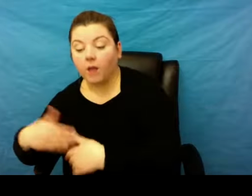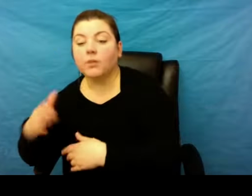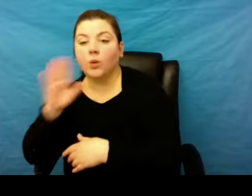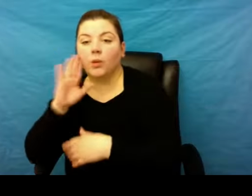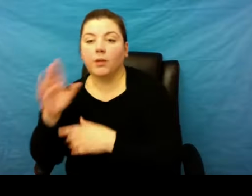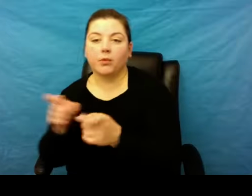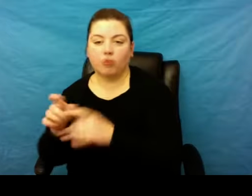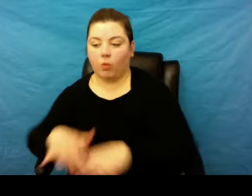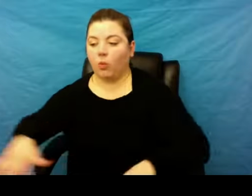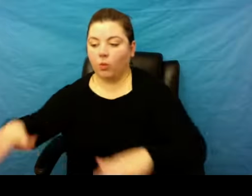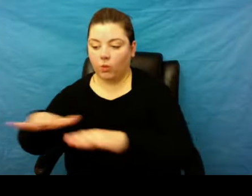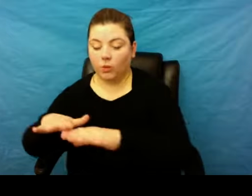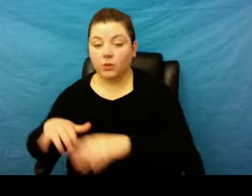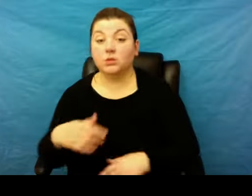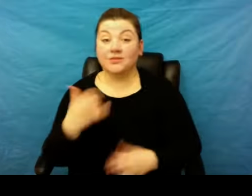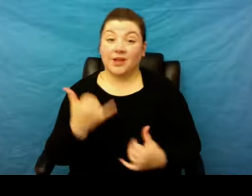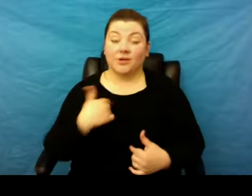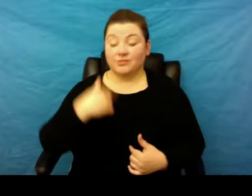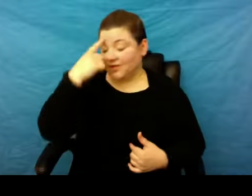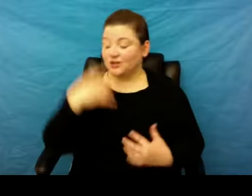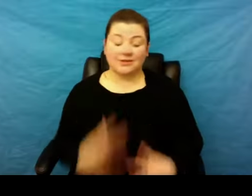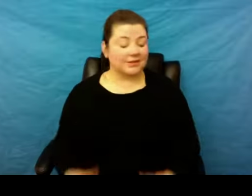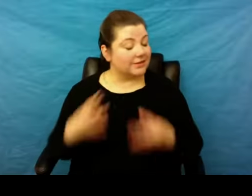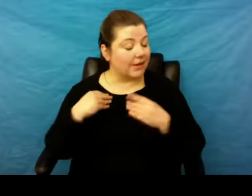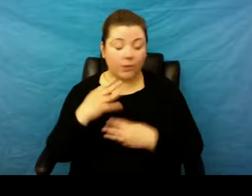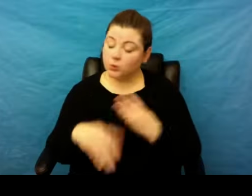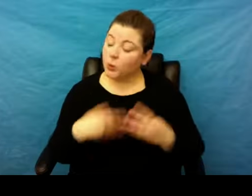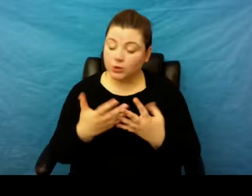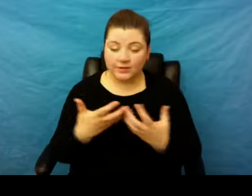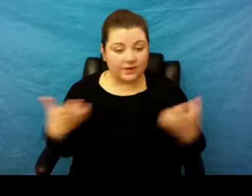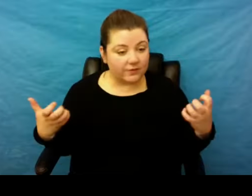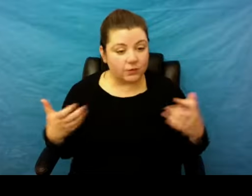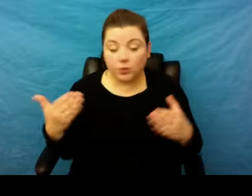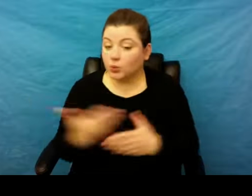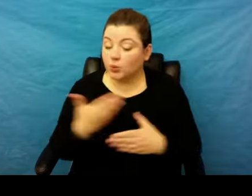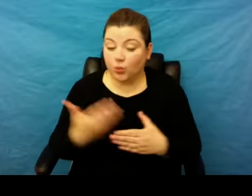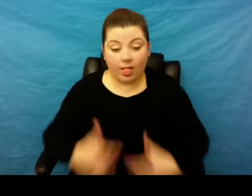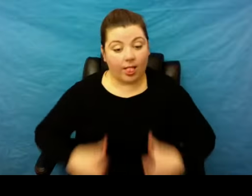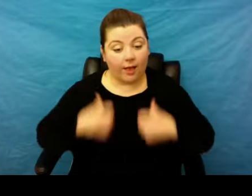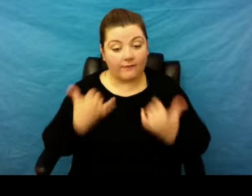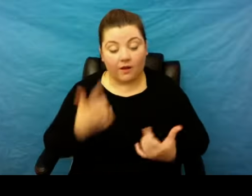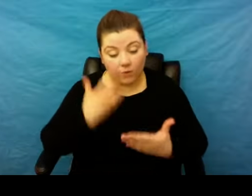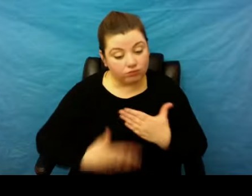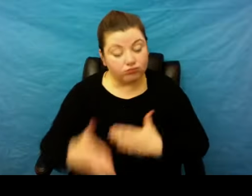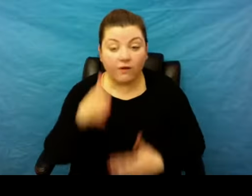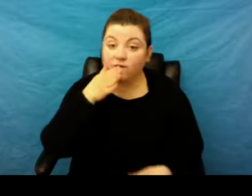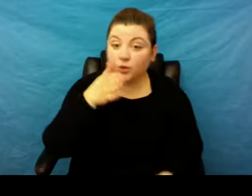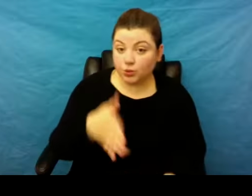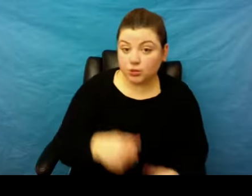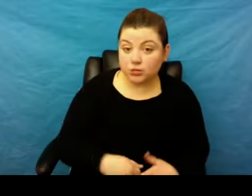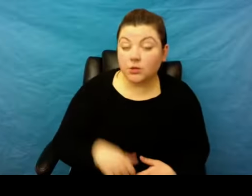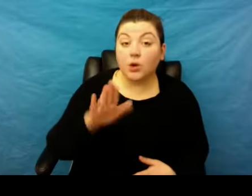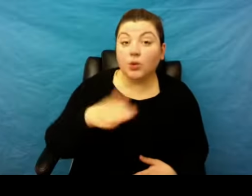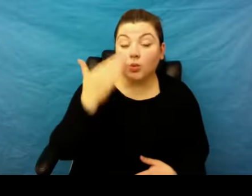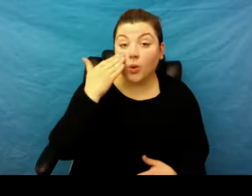you need to just put in your brain. I think it's something that is just the way of life for the indefinite future. But now that you know the rules, it's not something to